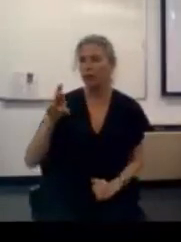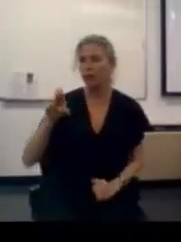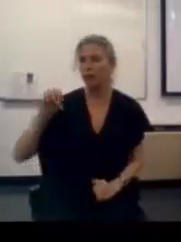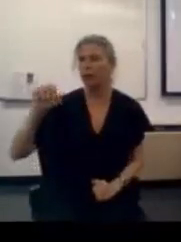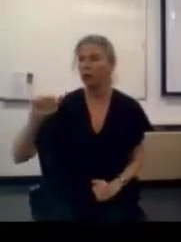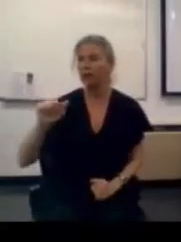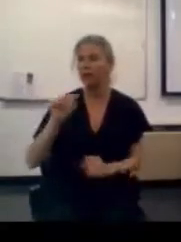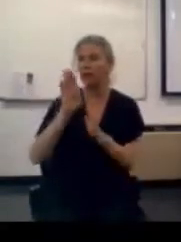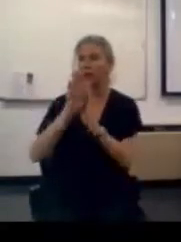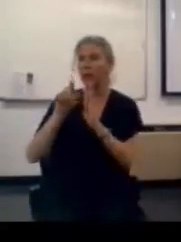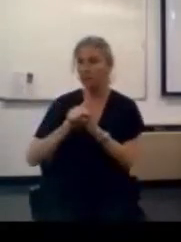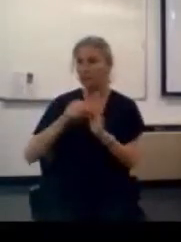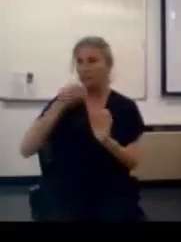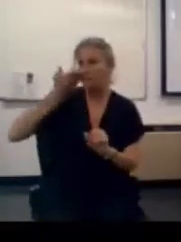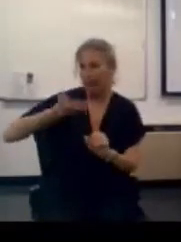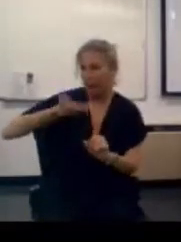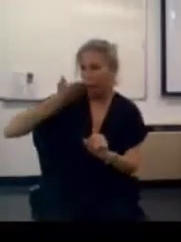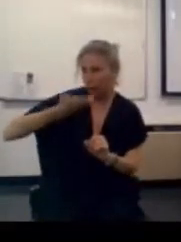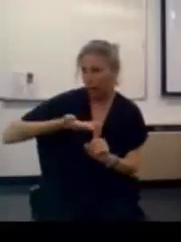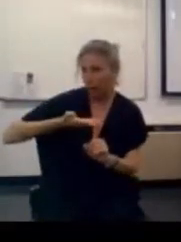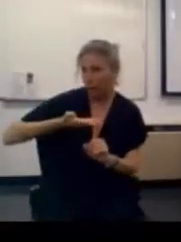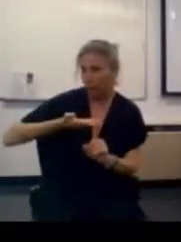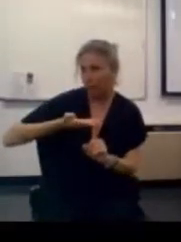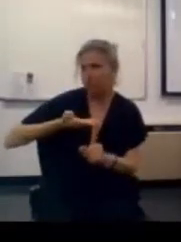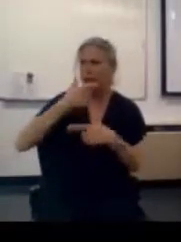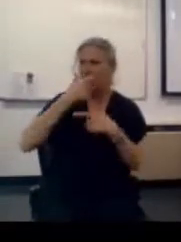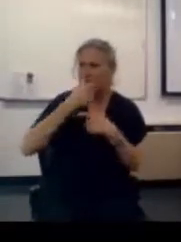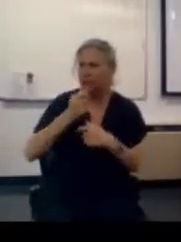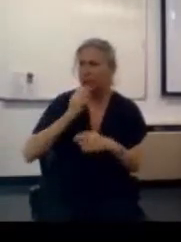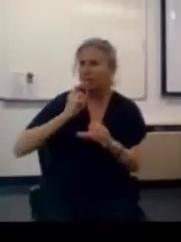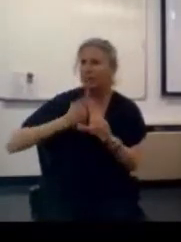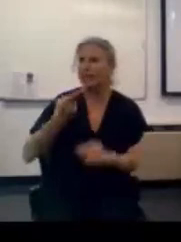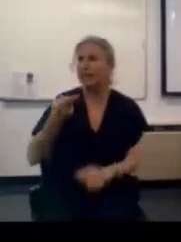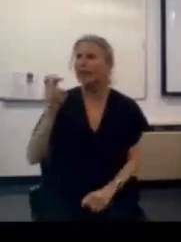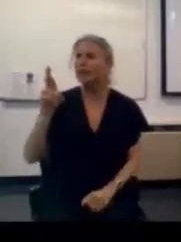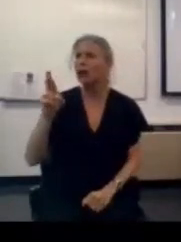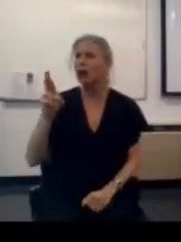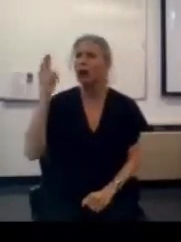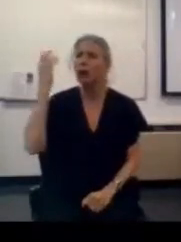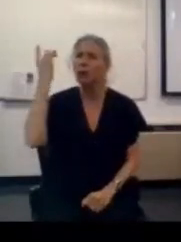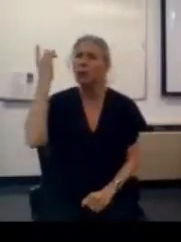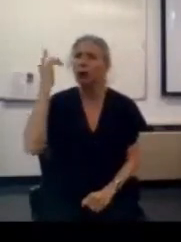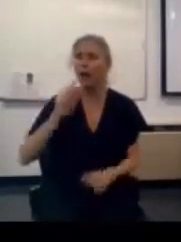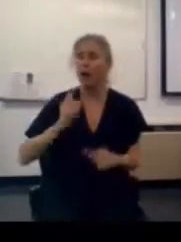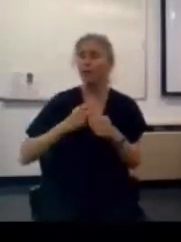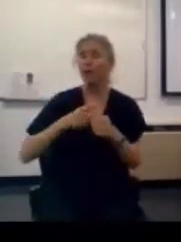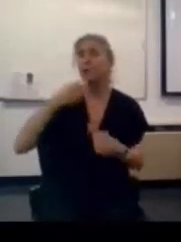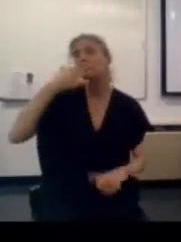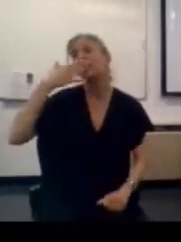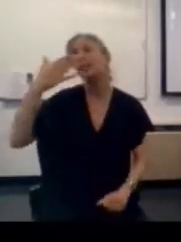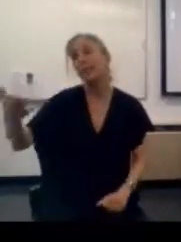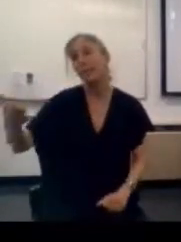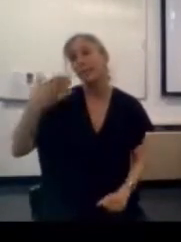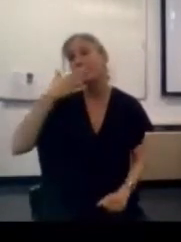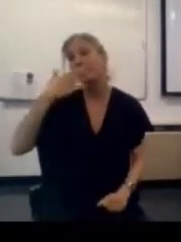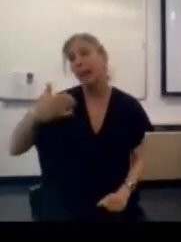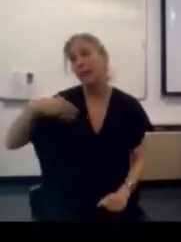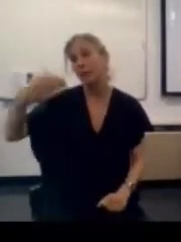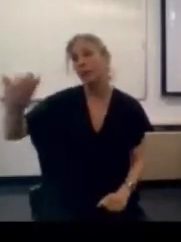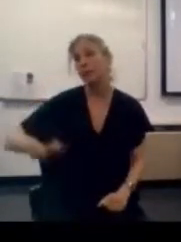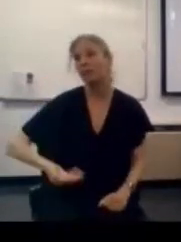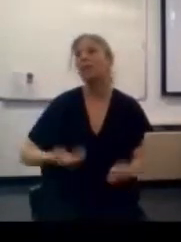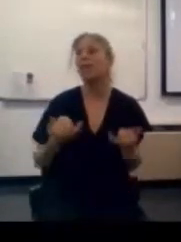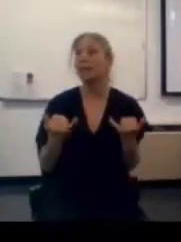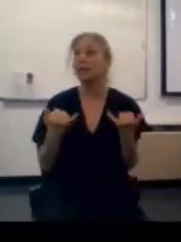into Clarissa's background and finding out, you know, maybe what got you interested in a career in HR. Sure. First, I want to